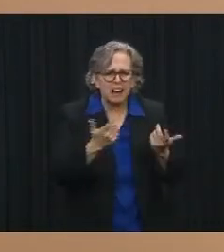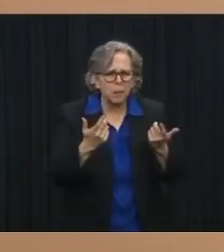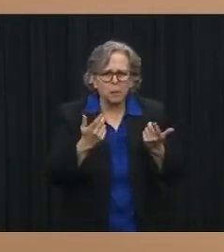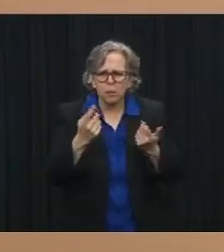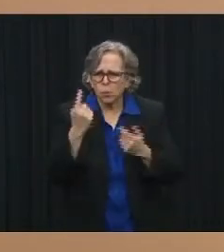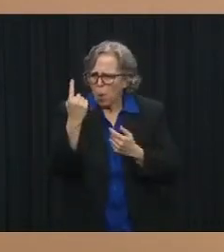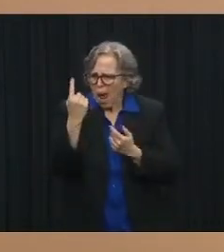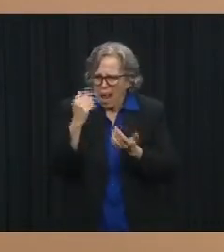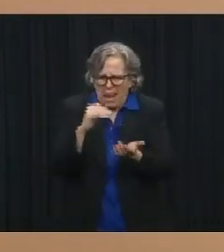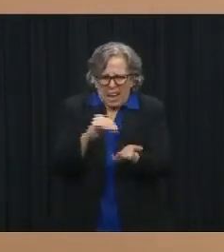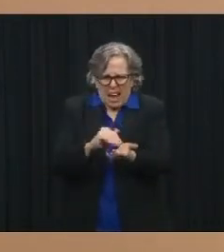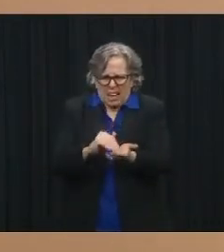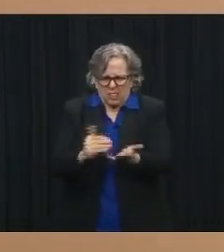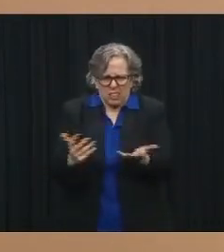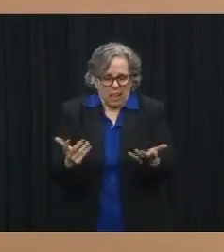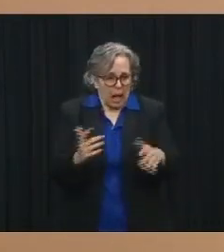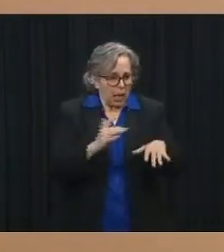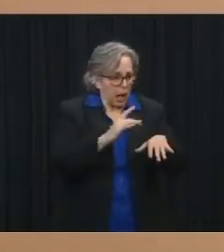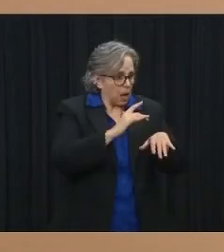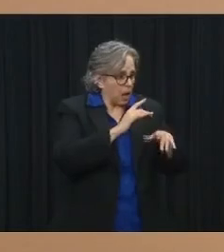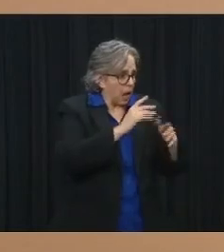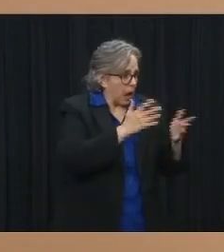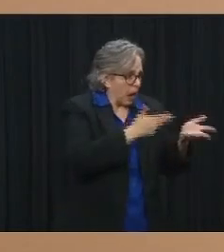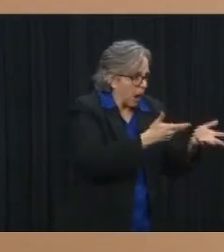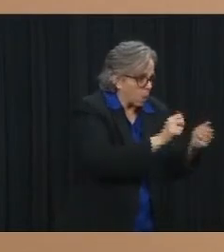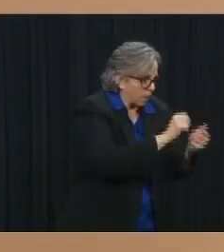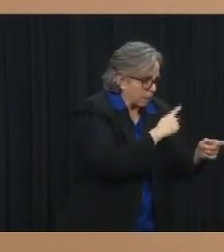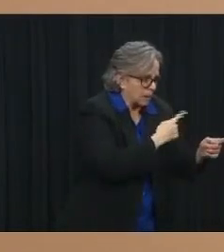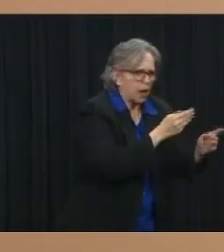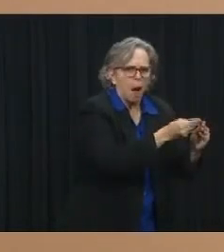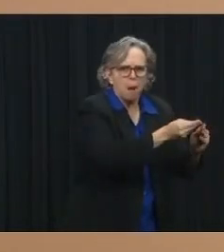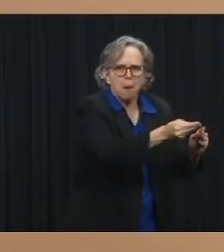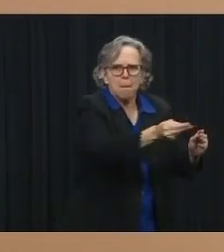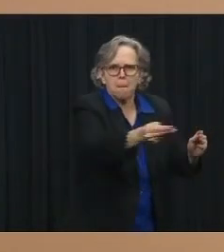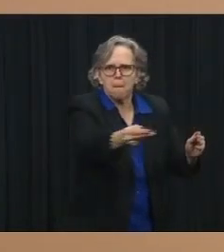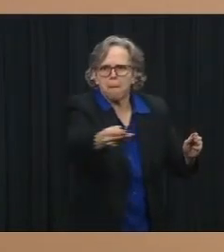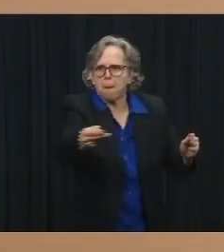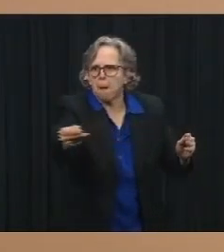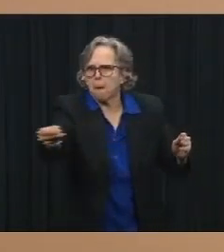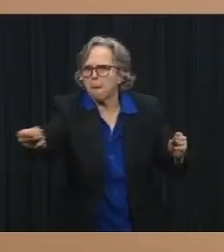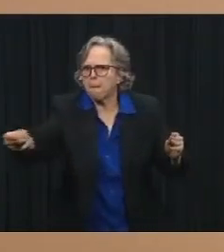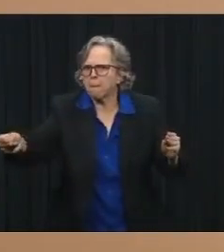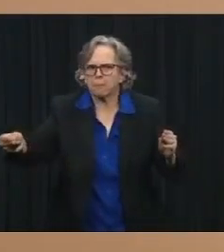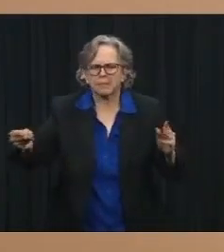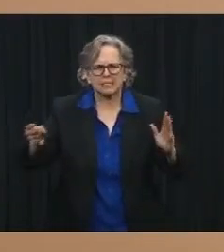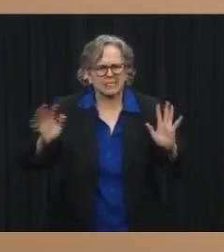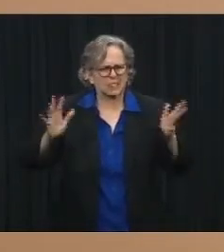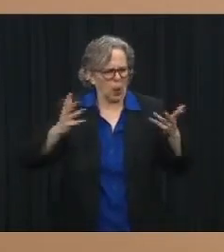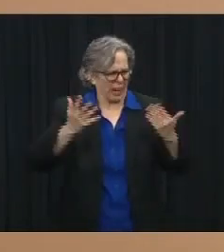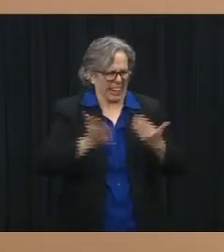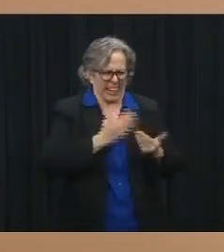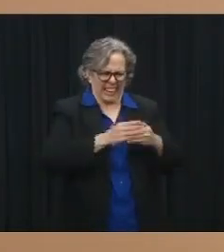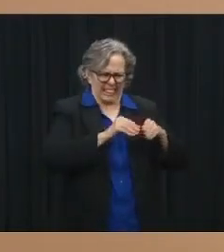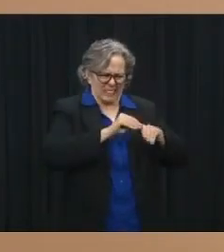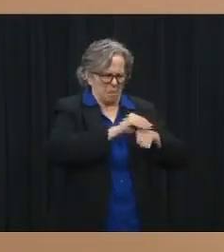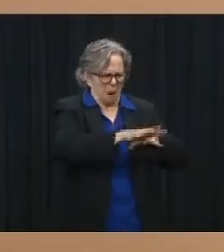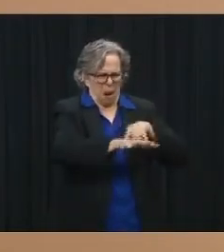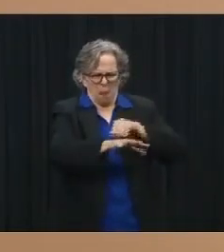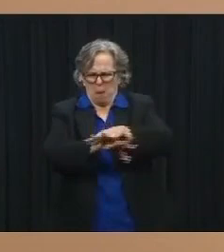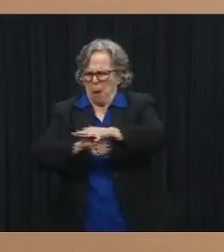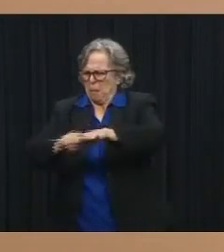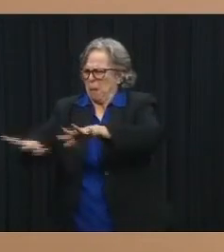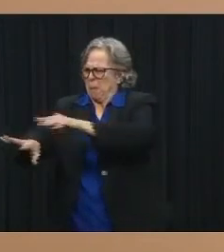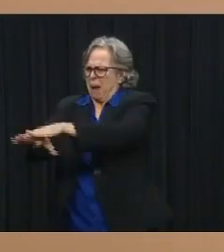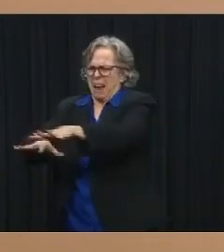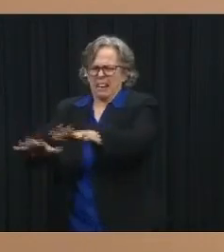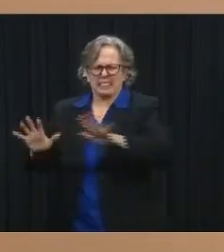and then going to the hospital, and that has been a source of spread we're learning all around the country. But then the more you can keep patients at home and